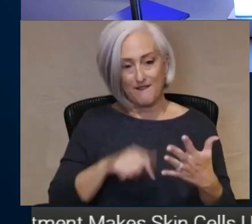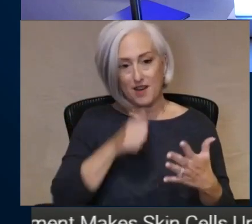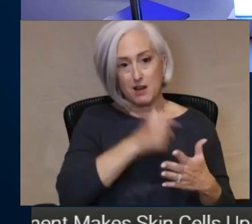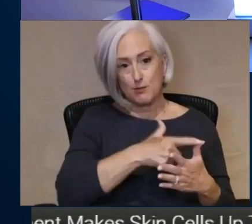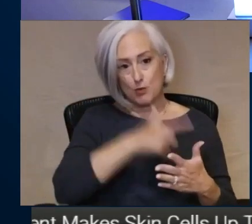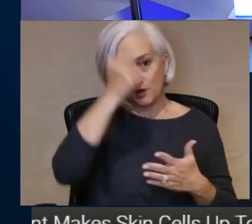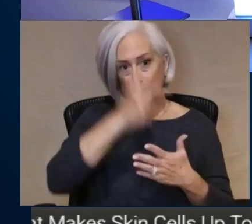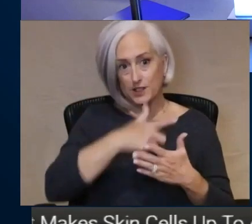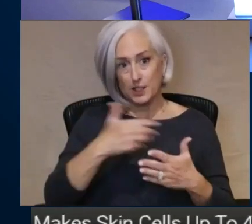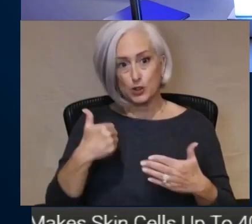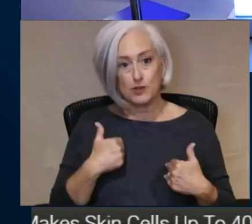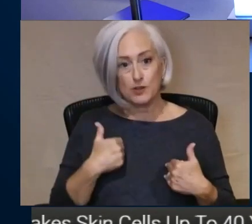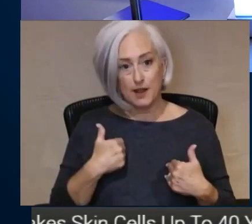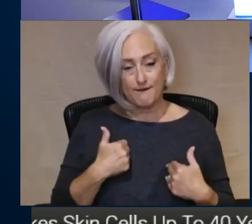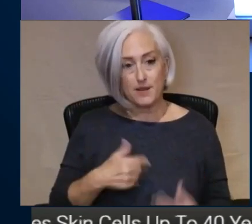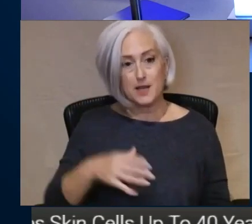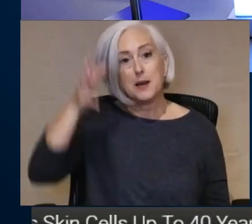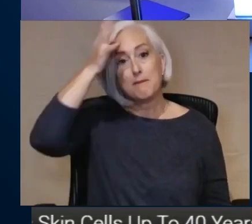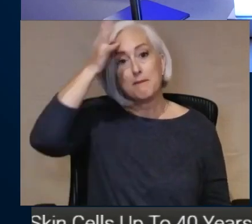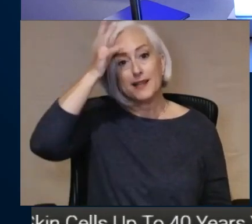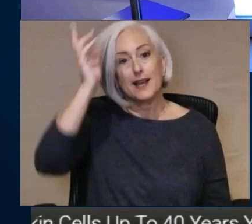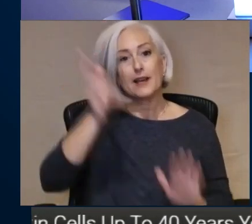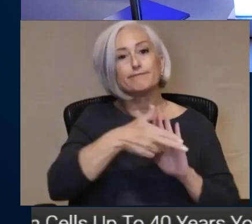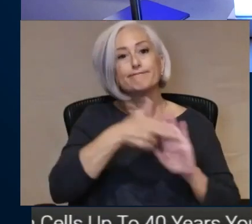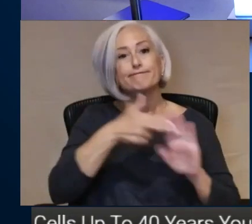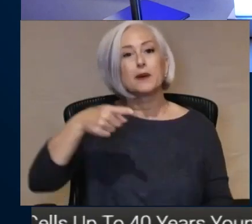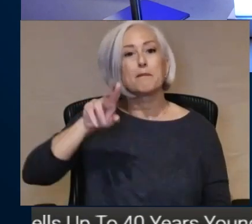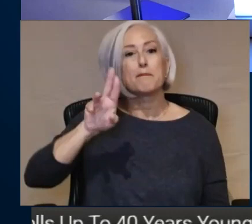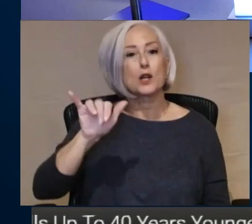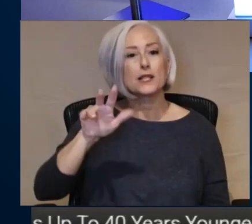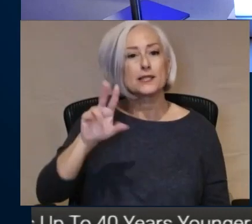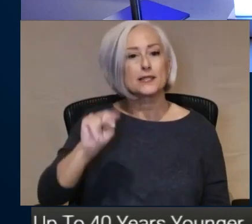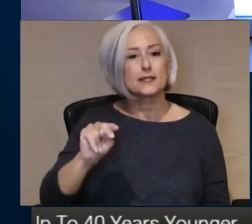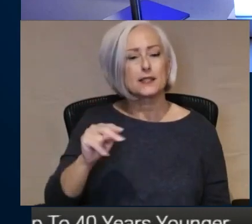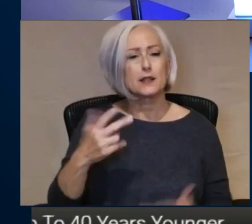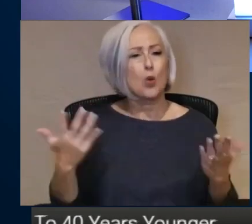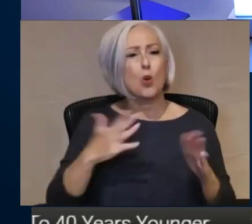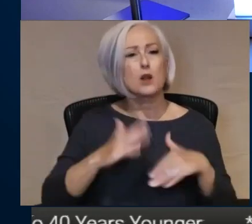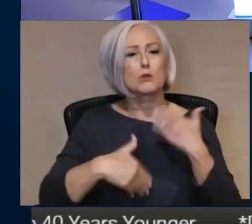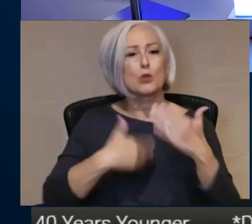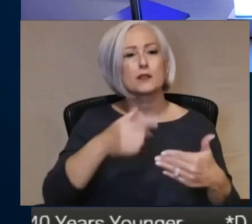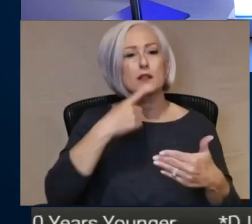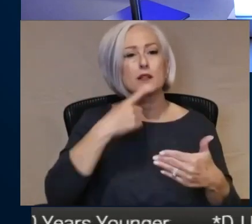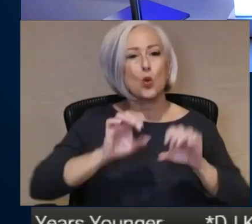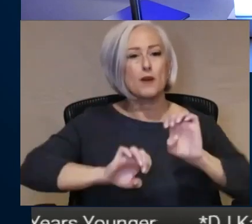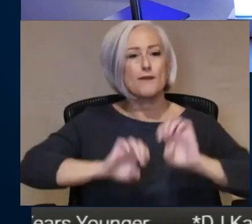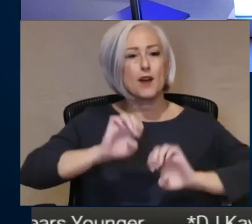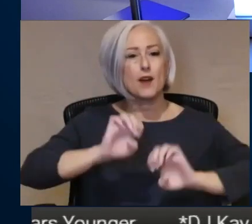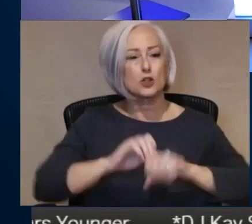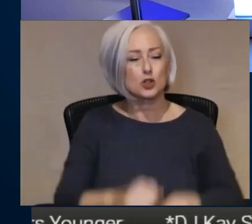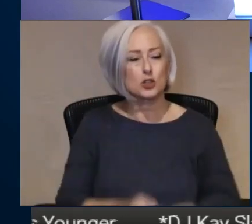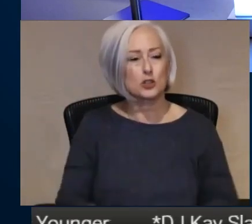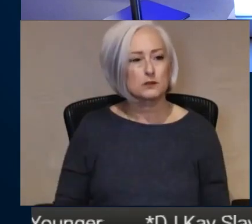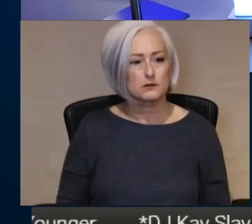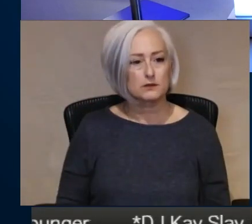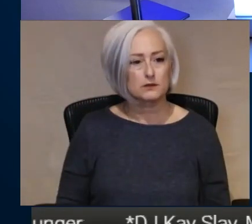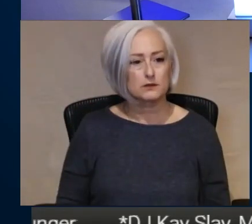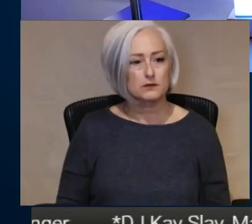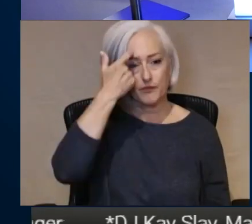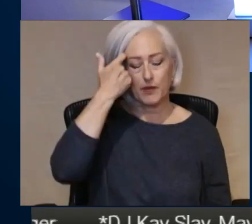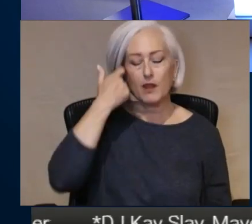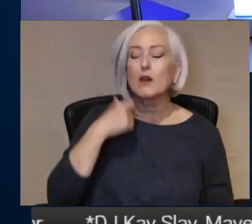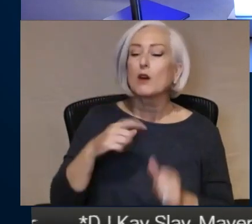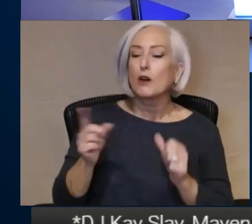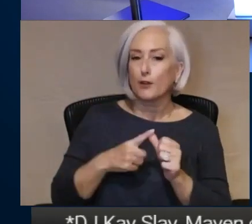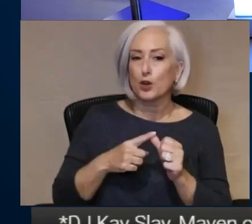eventually diagnosed with Parkinson's. What is the process for being evaluated? So you need to see a neurologist to